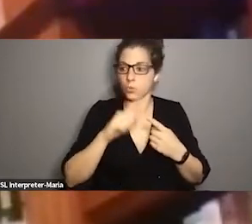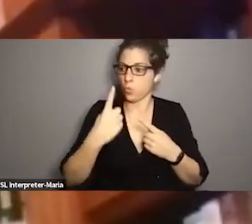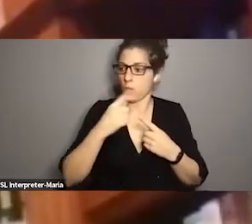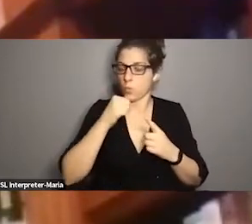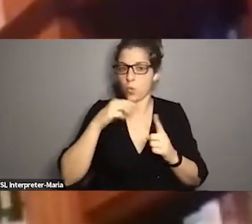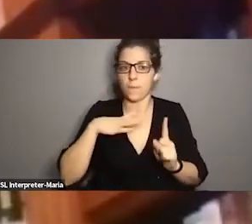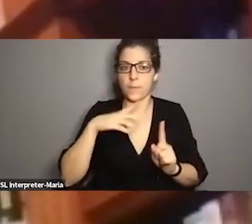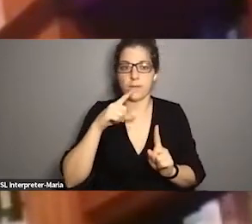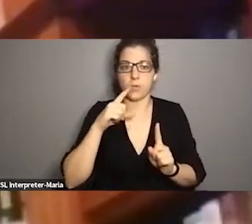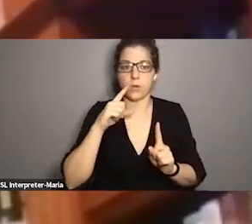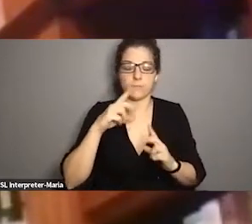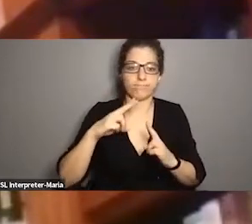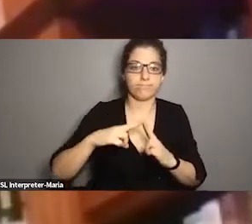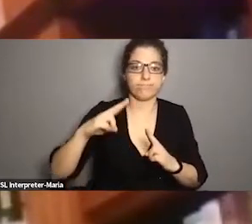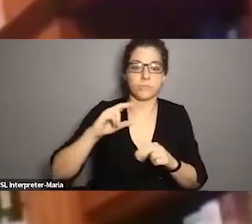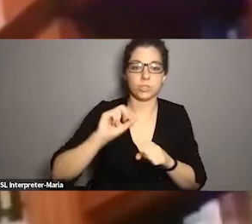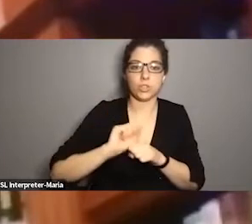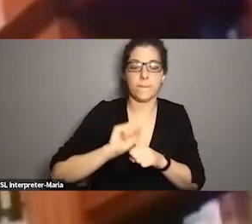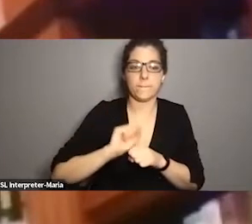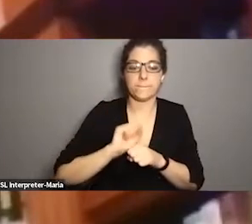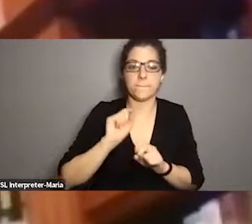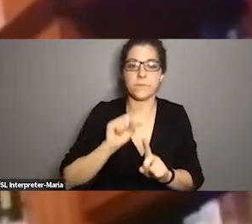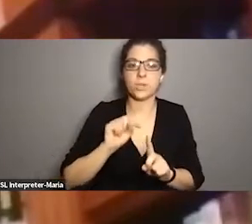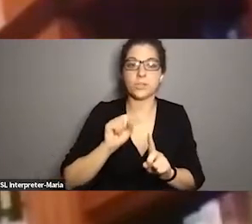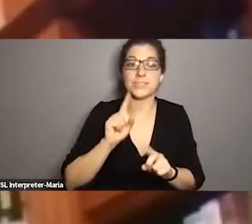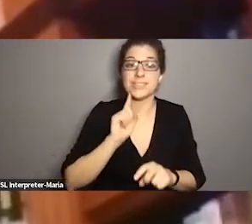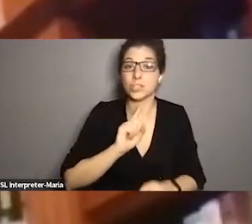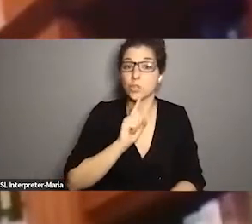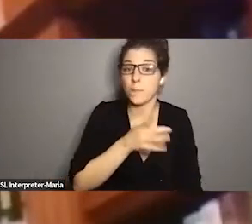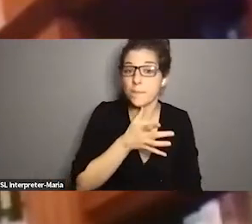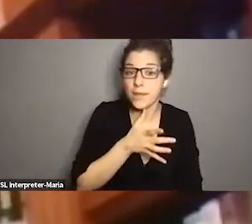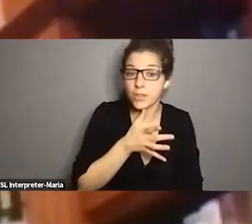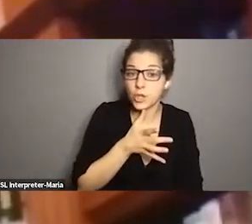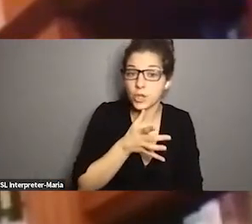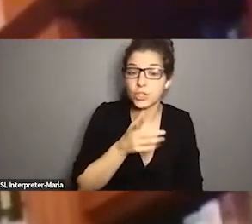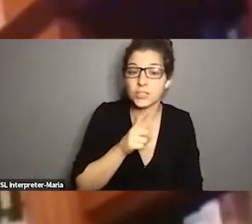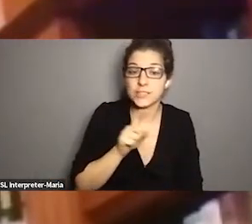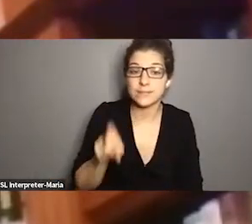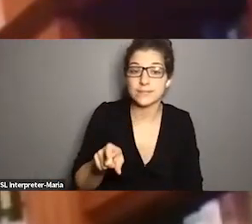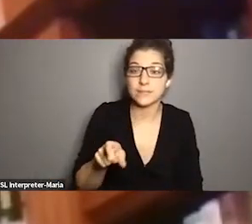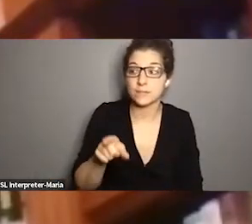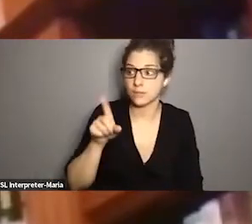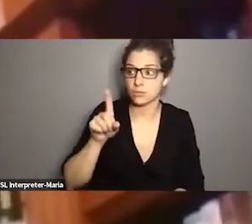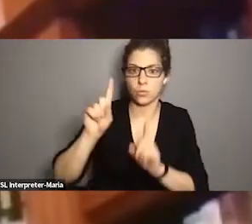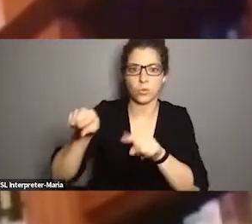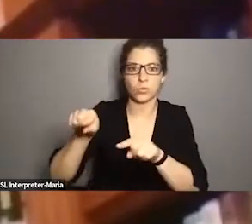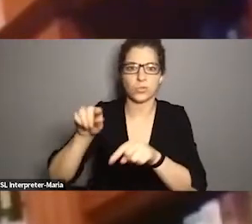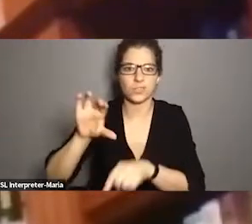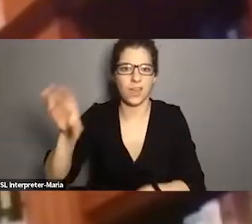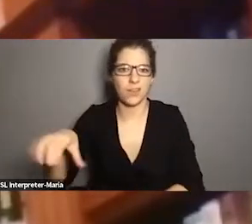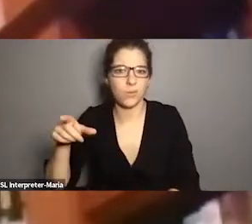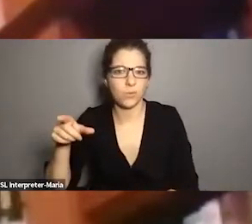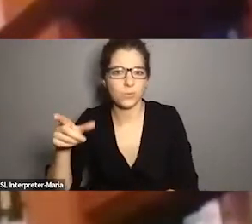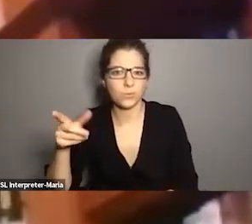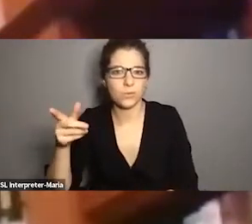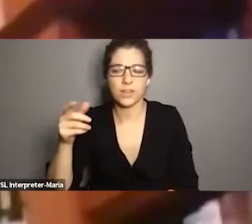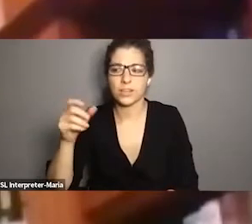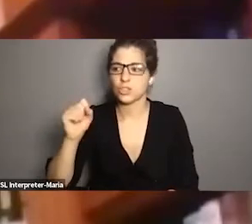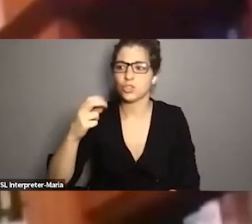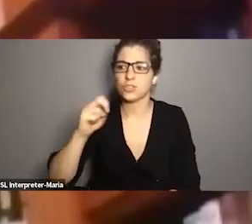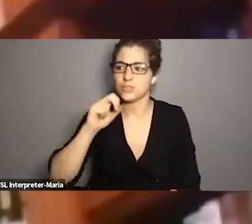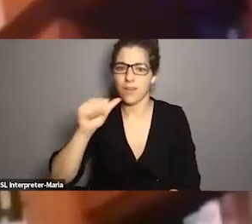for a very top job who a single mother in Texas and she has to go to Chicago and she's not